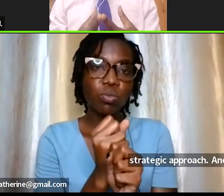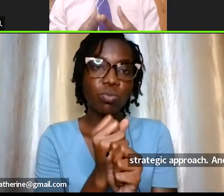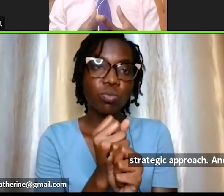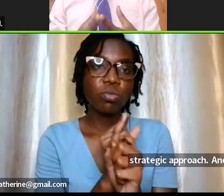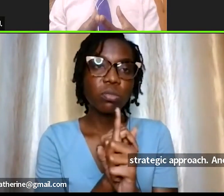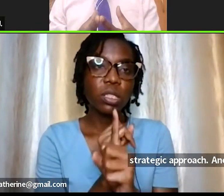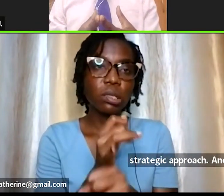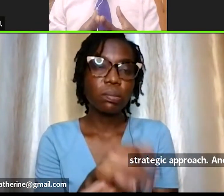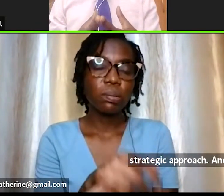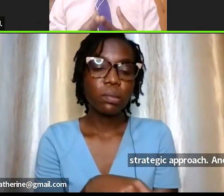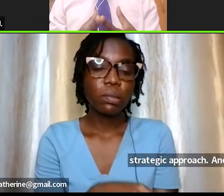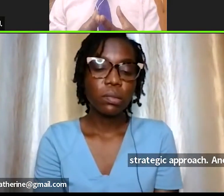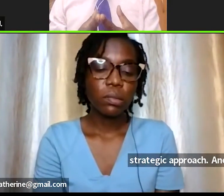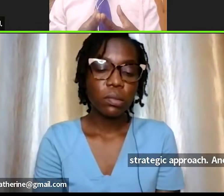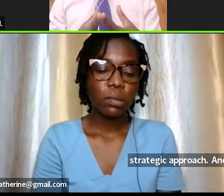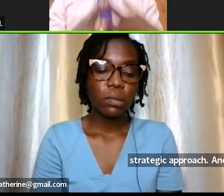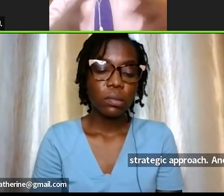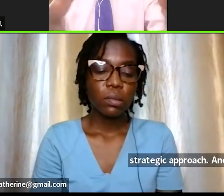for